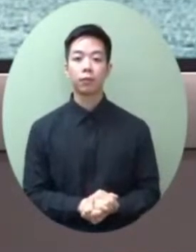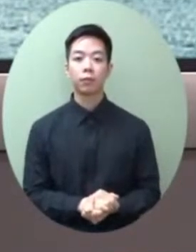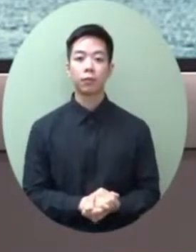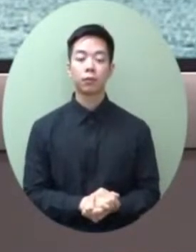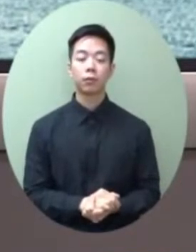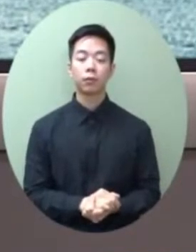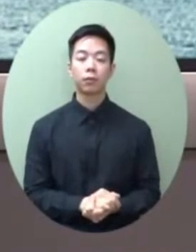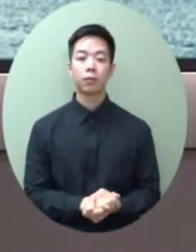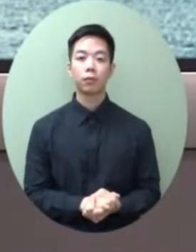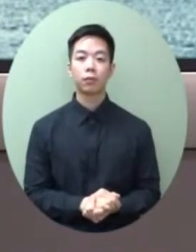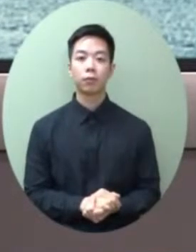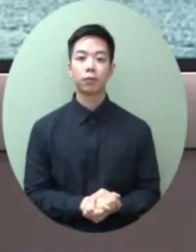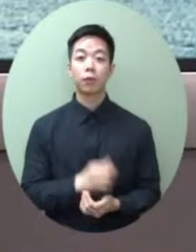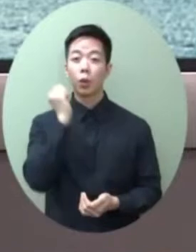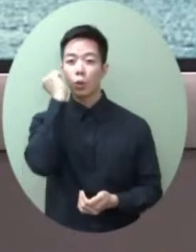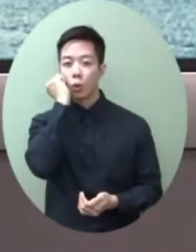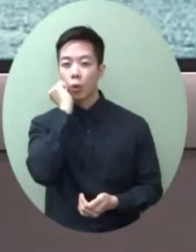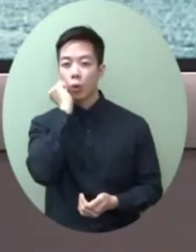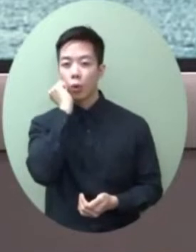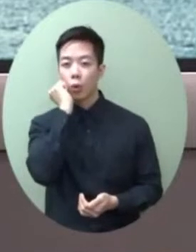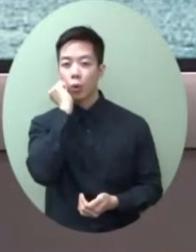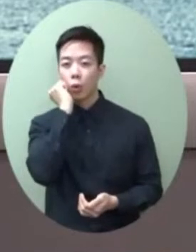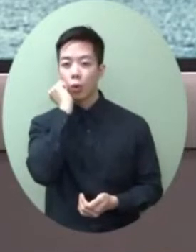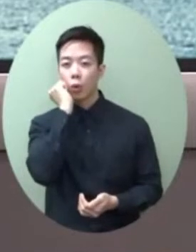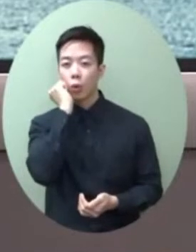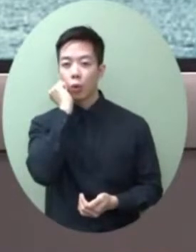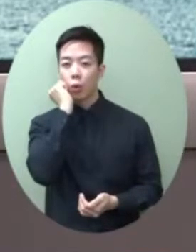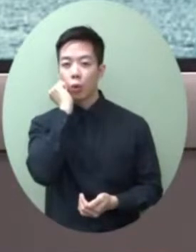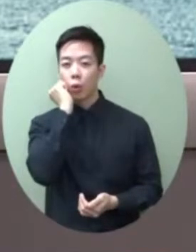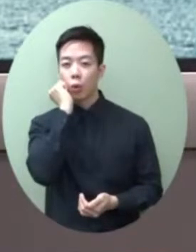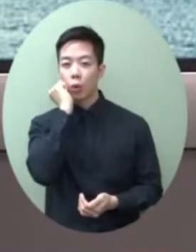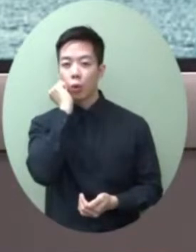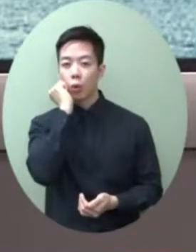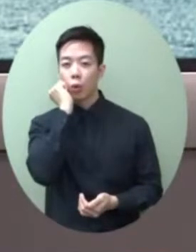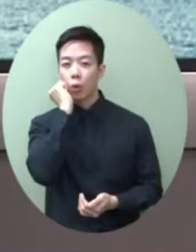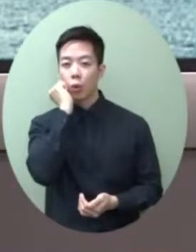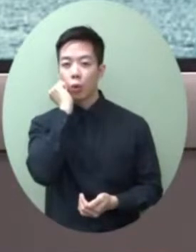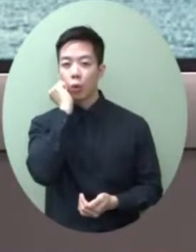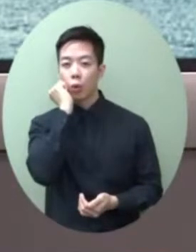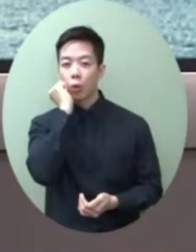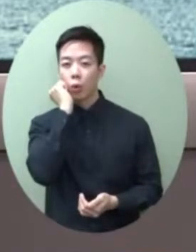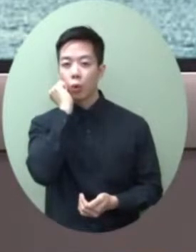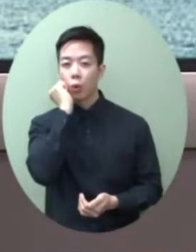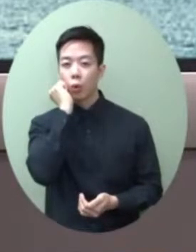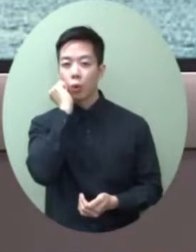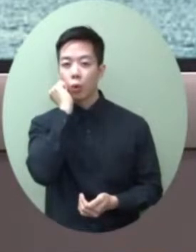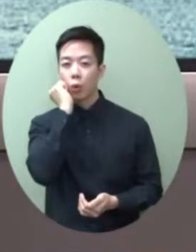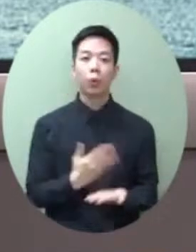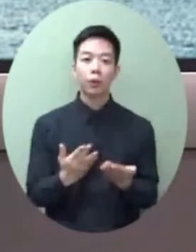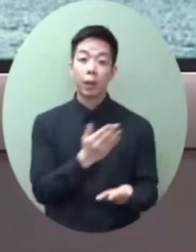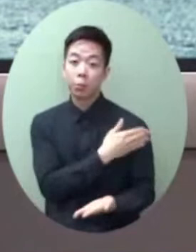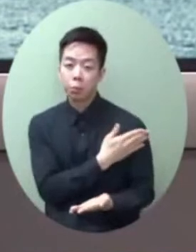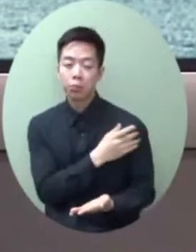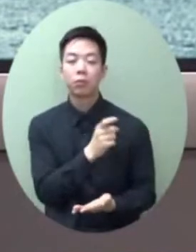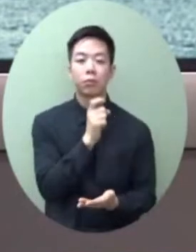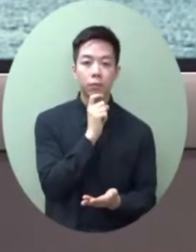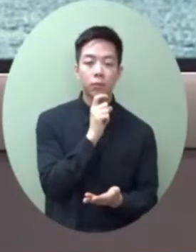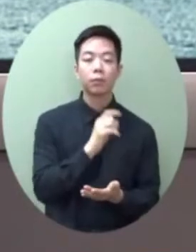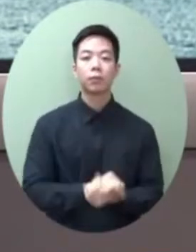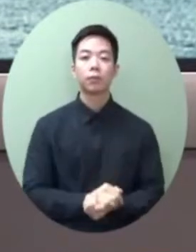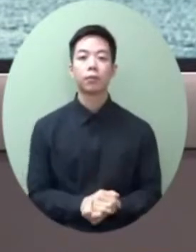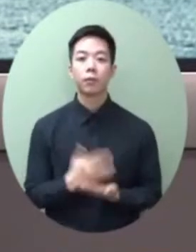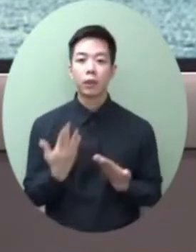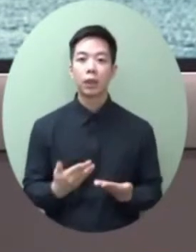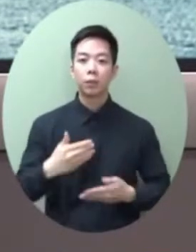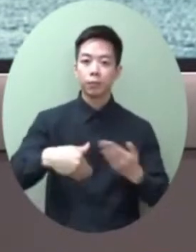elderly residential homes for the elderly, we are receiving more reports of outbreaks